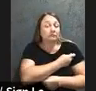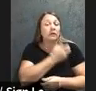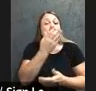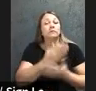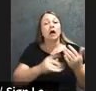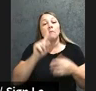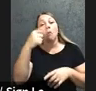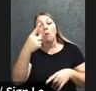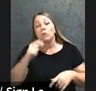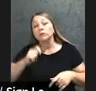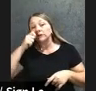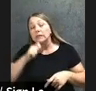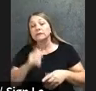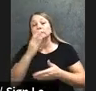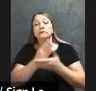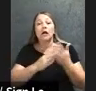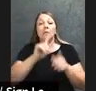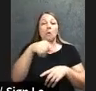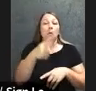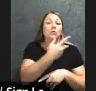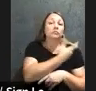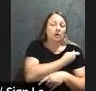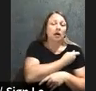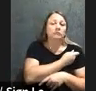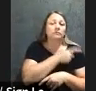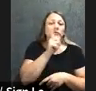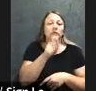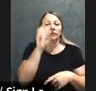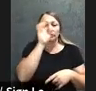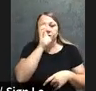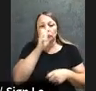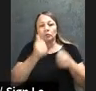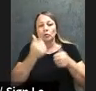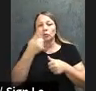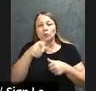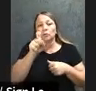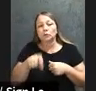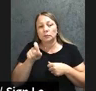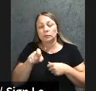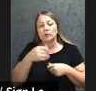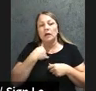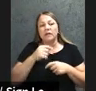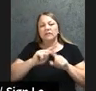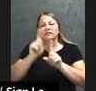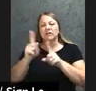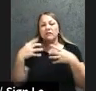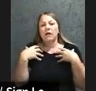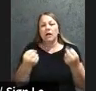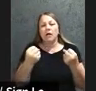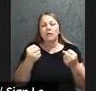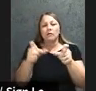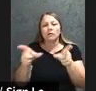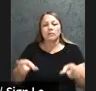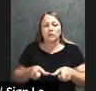treatments are available at pharmacies and health clinics, other locations. And so there's more information